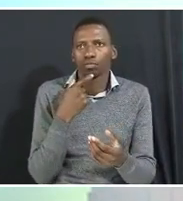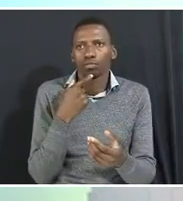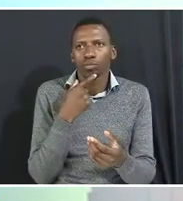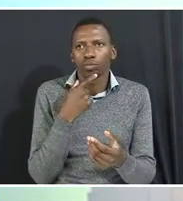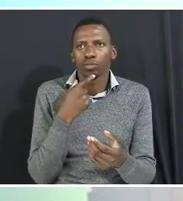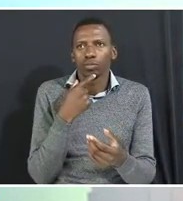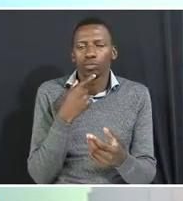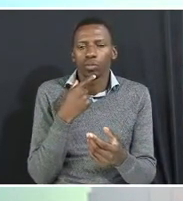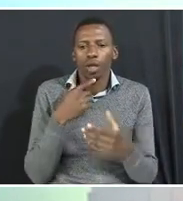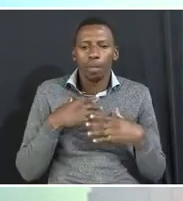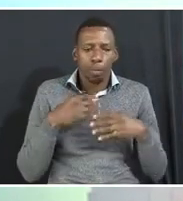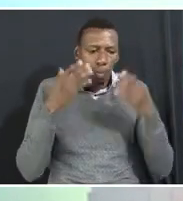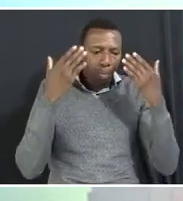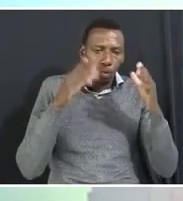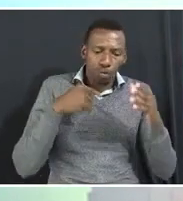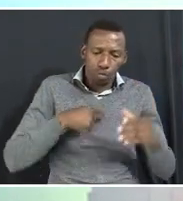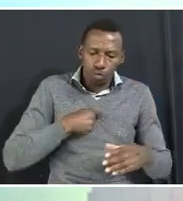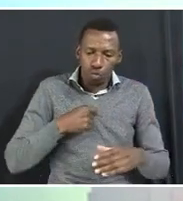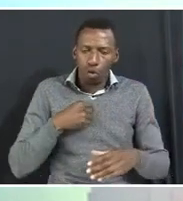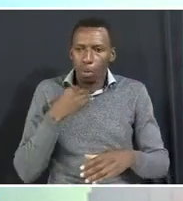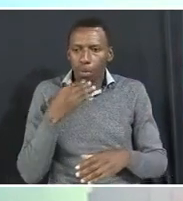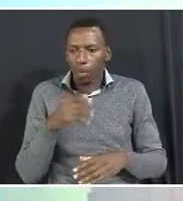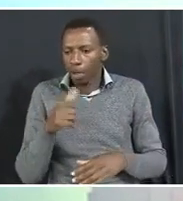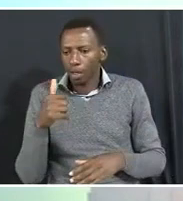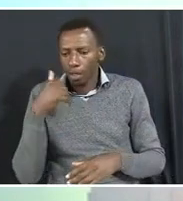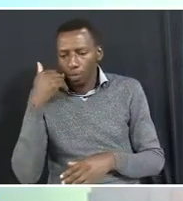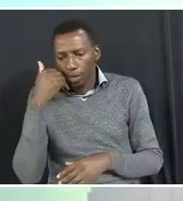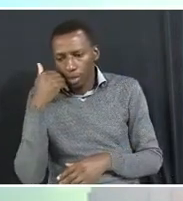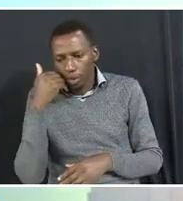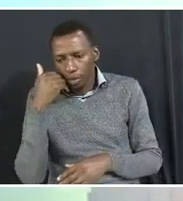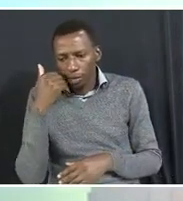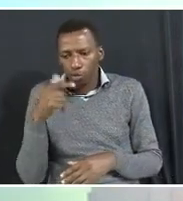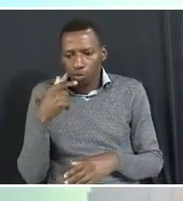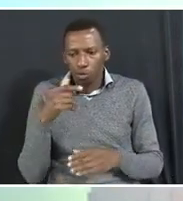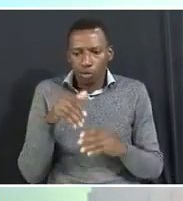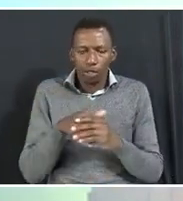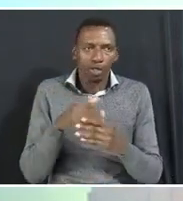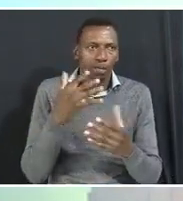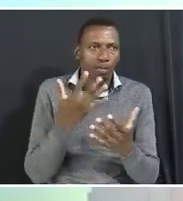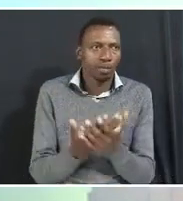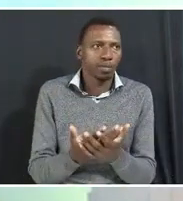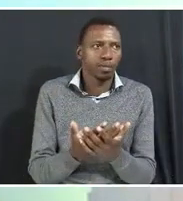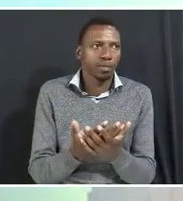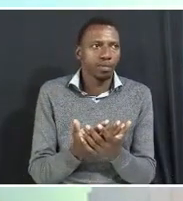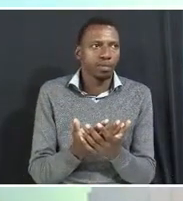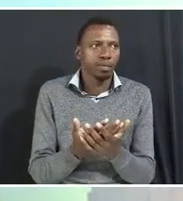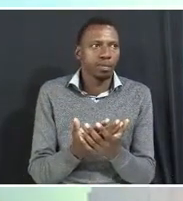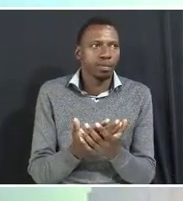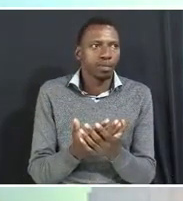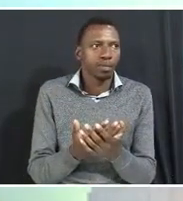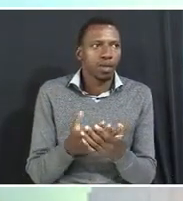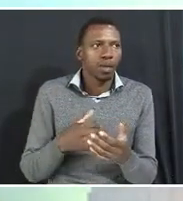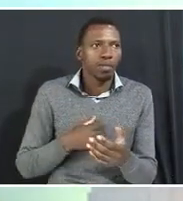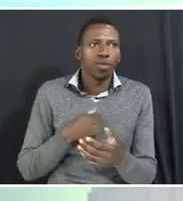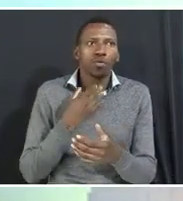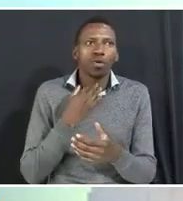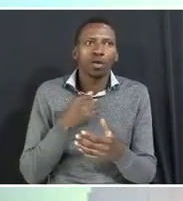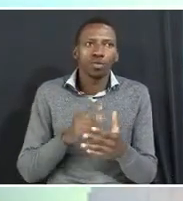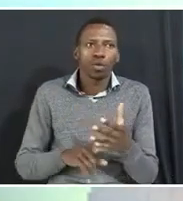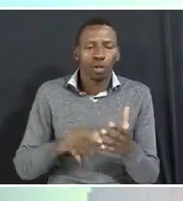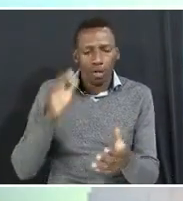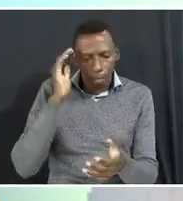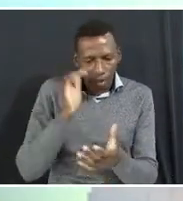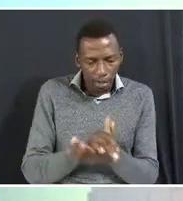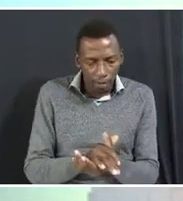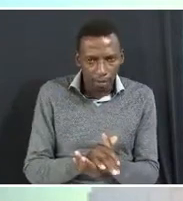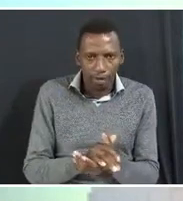are strangers, those who are naked and they are sick, and those who are in prison. I want to believe that Jesus intended